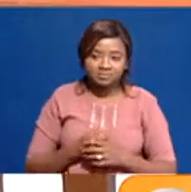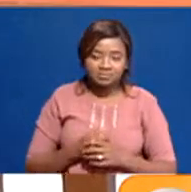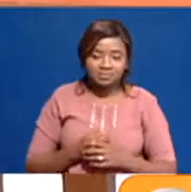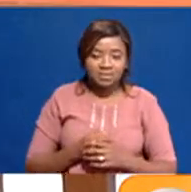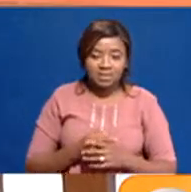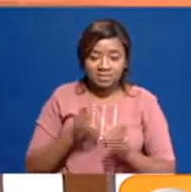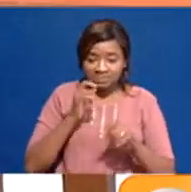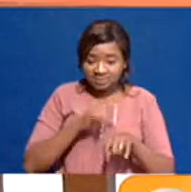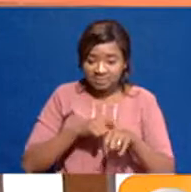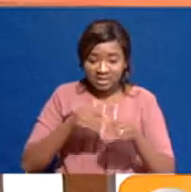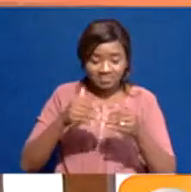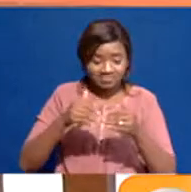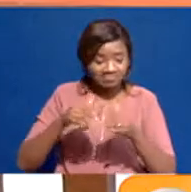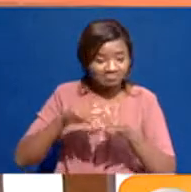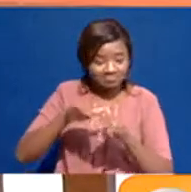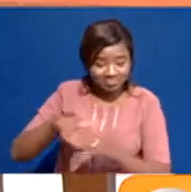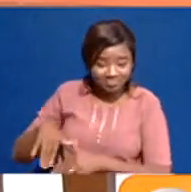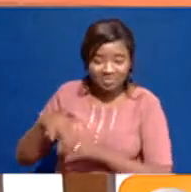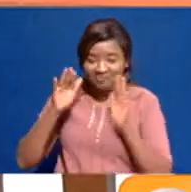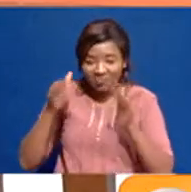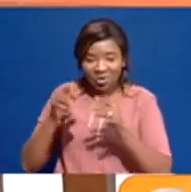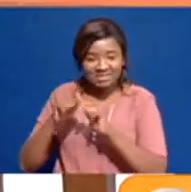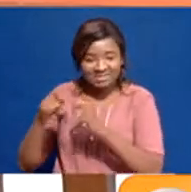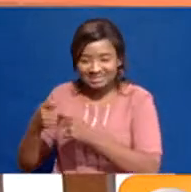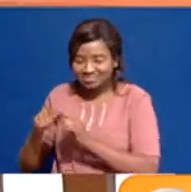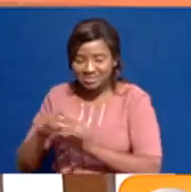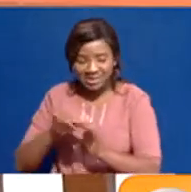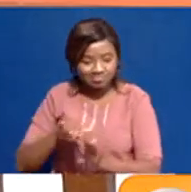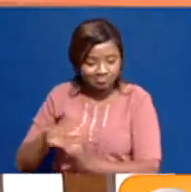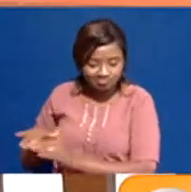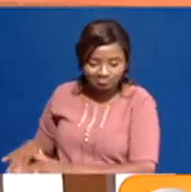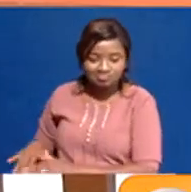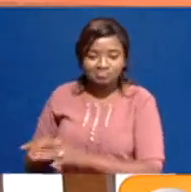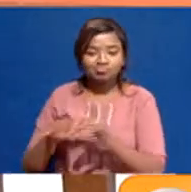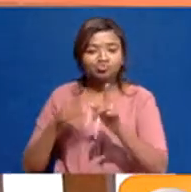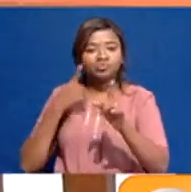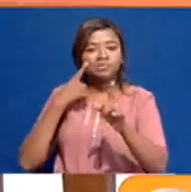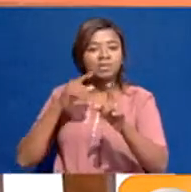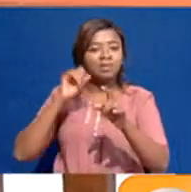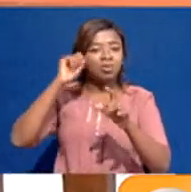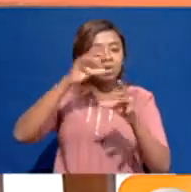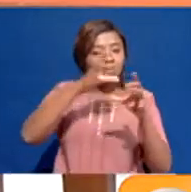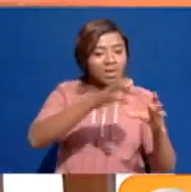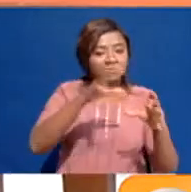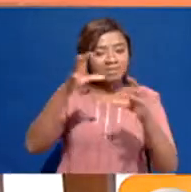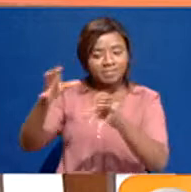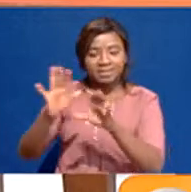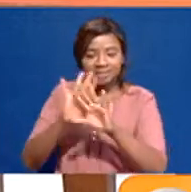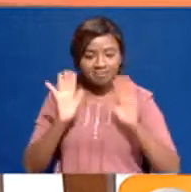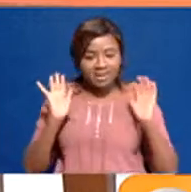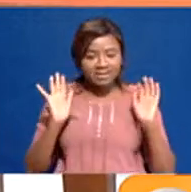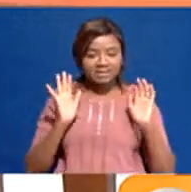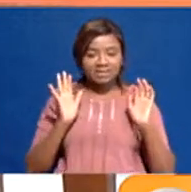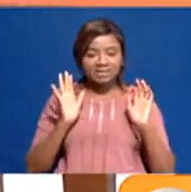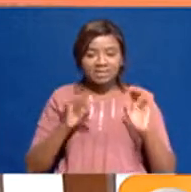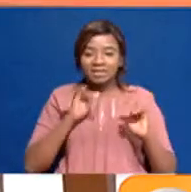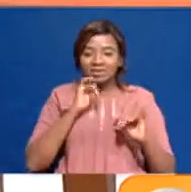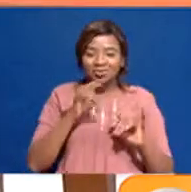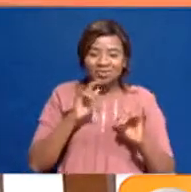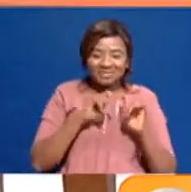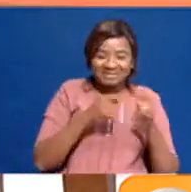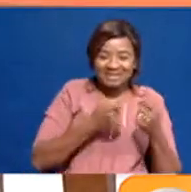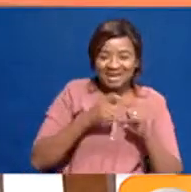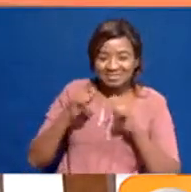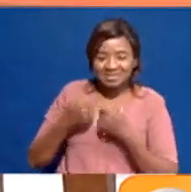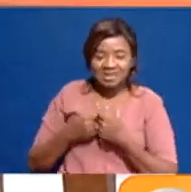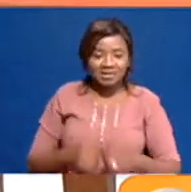stop that, so that you only don't bring the parties at election time. You have some ideas, otherwise you